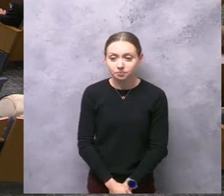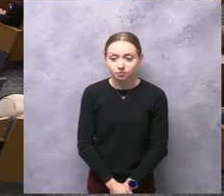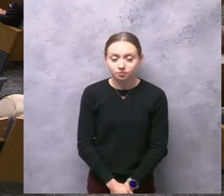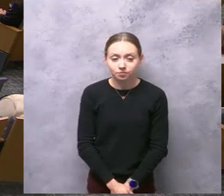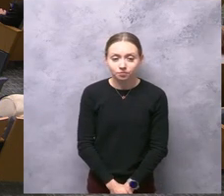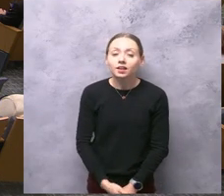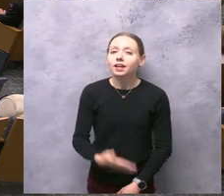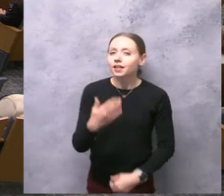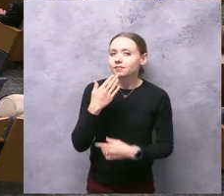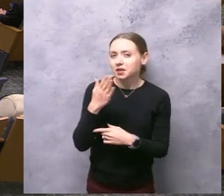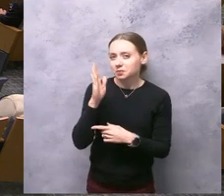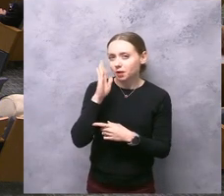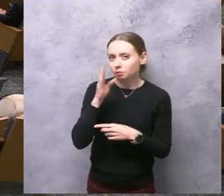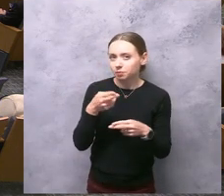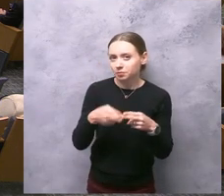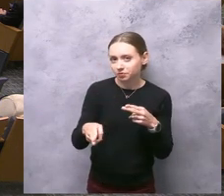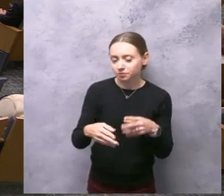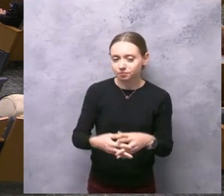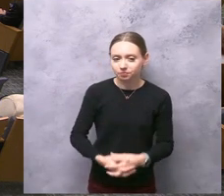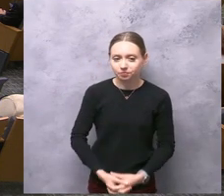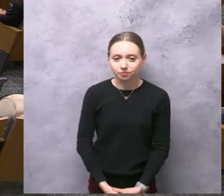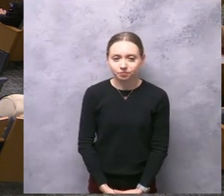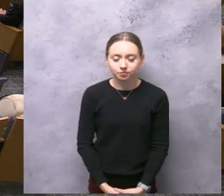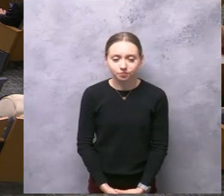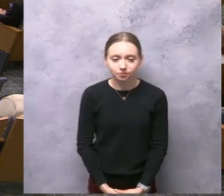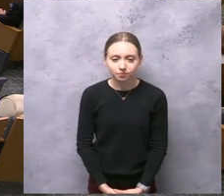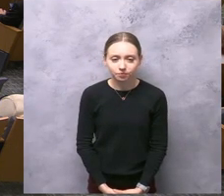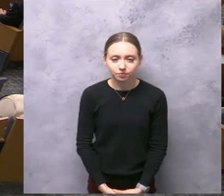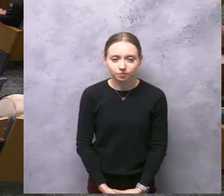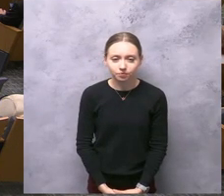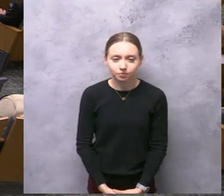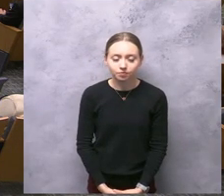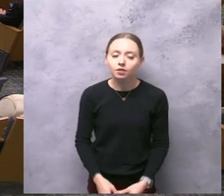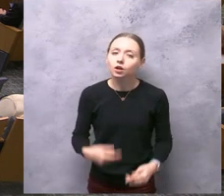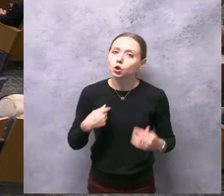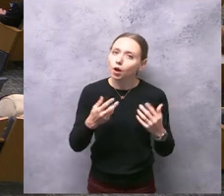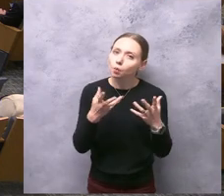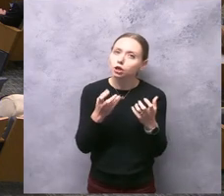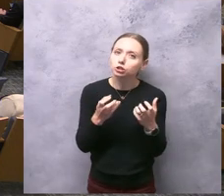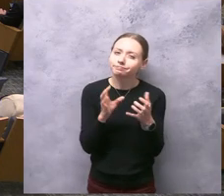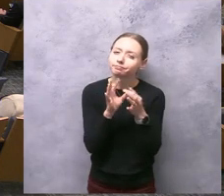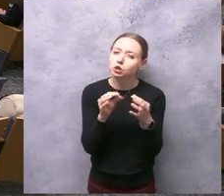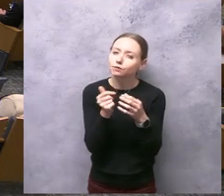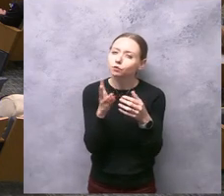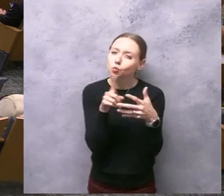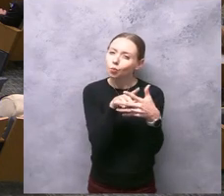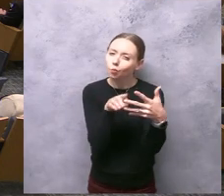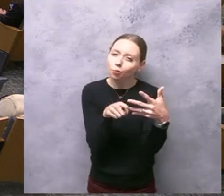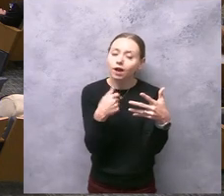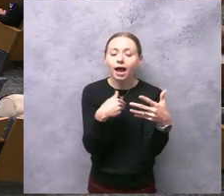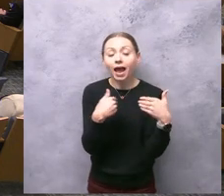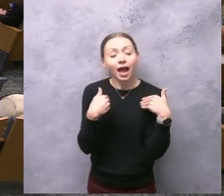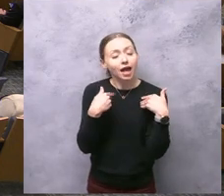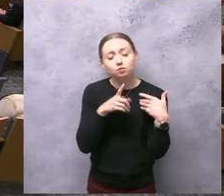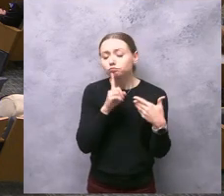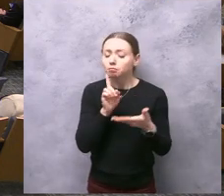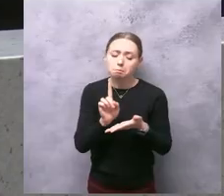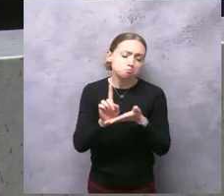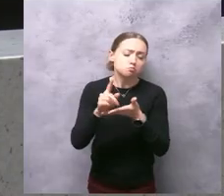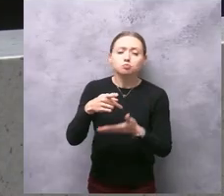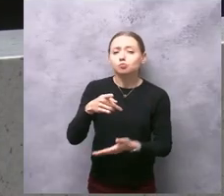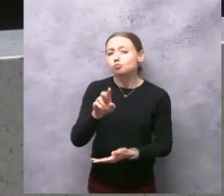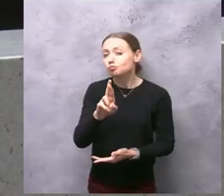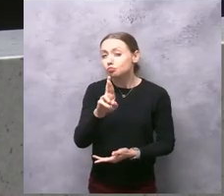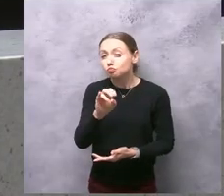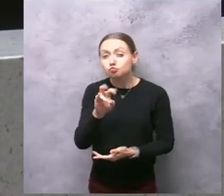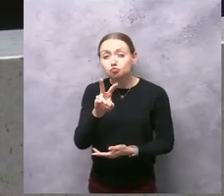Thank you. I'll be brief. So I wanted to give a couple of shout-outs. I had the privilege, and I do mean sincere privilege, of